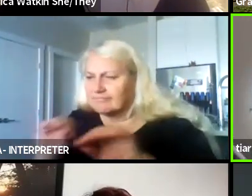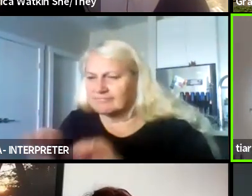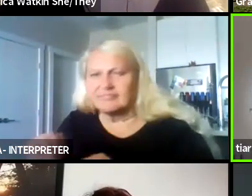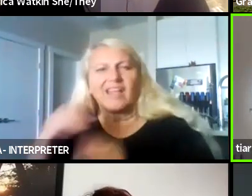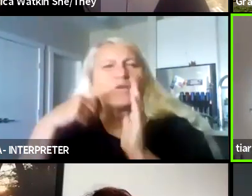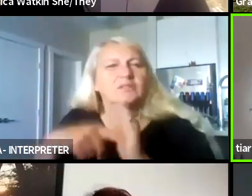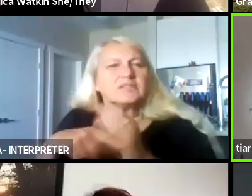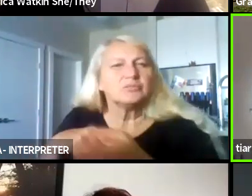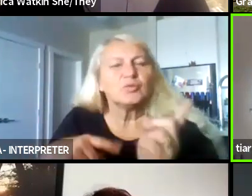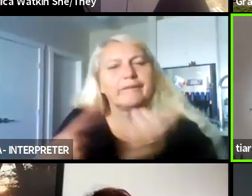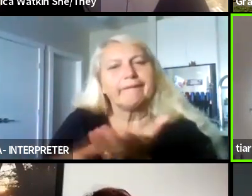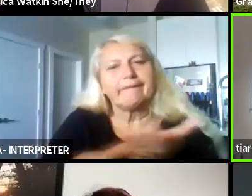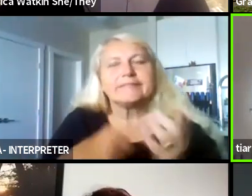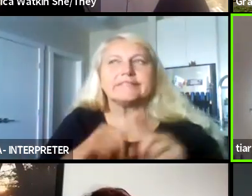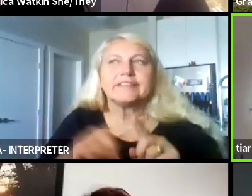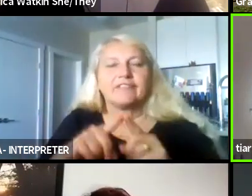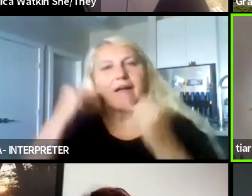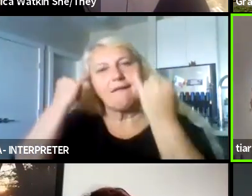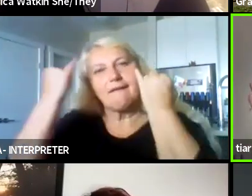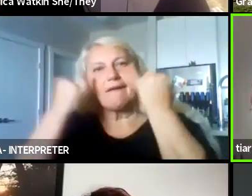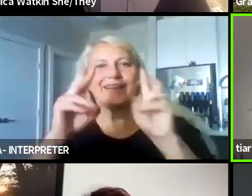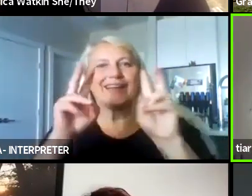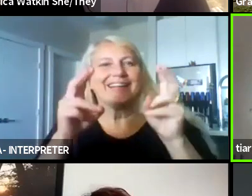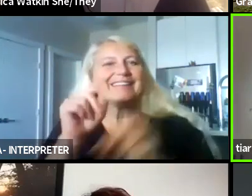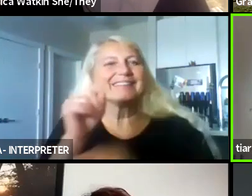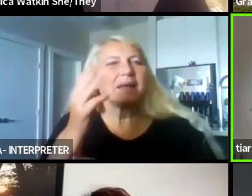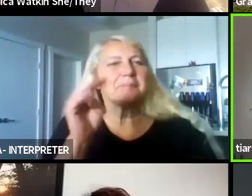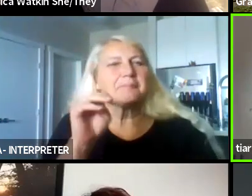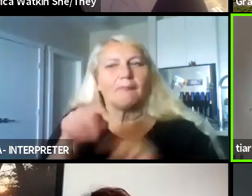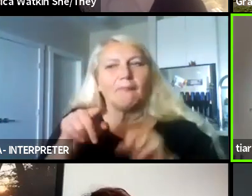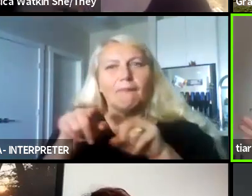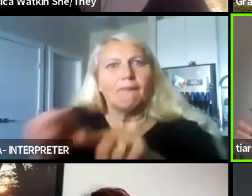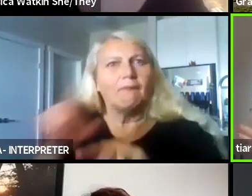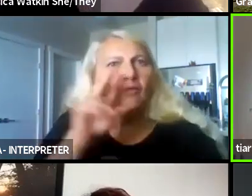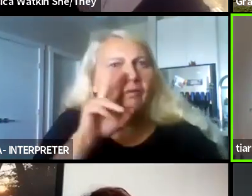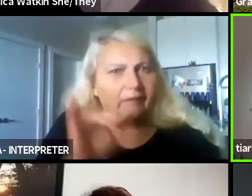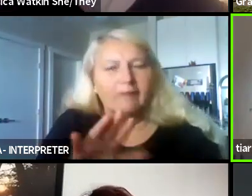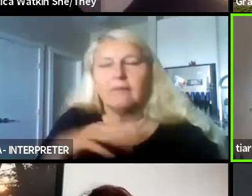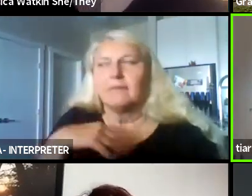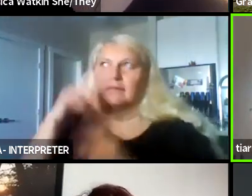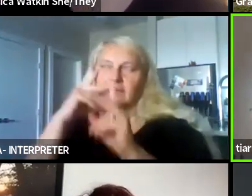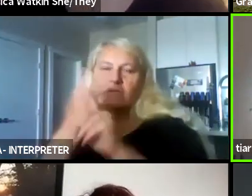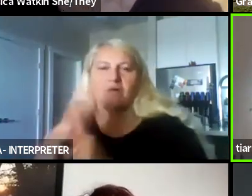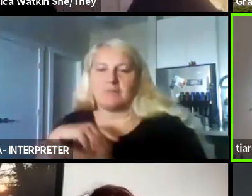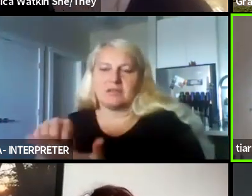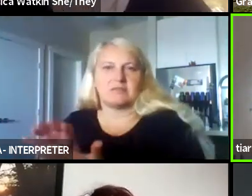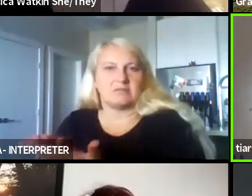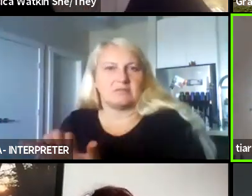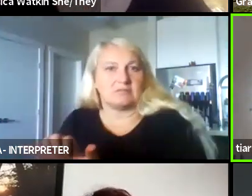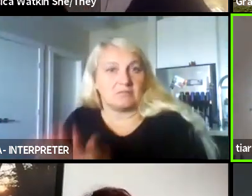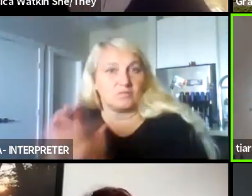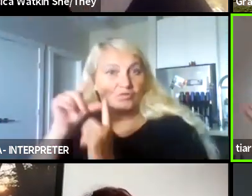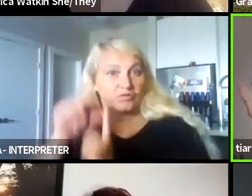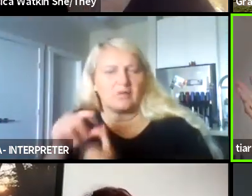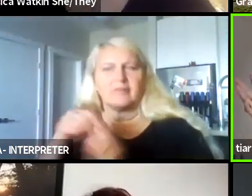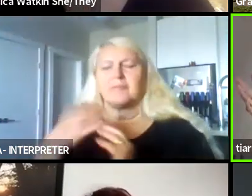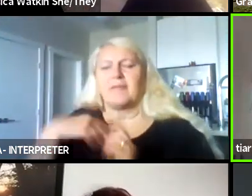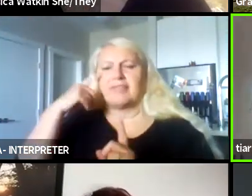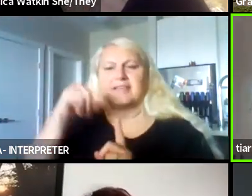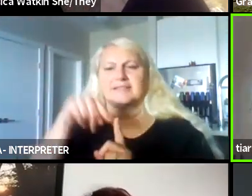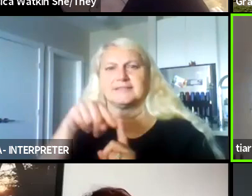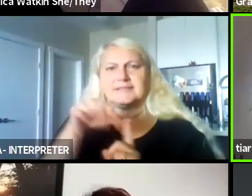commenting on. And I've started to think of the images I'll create, like they'll probably be more than one because I don't